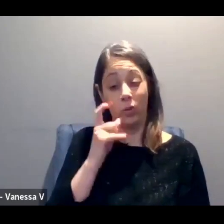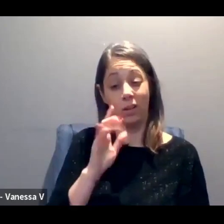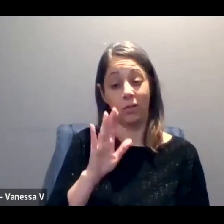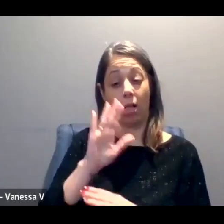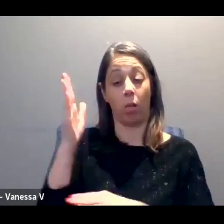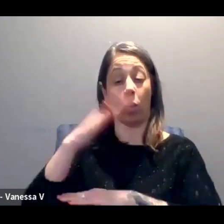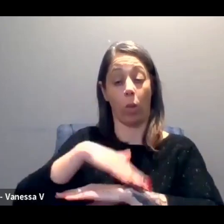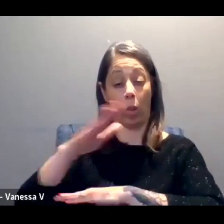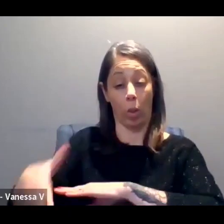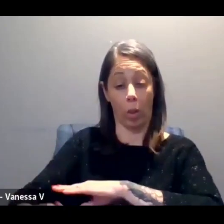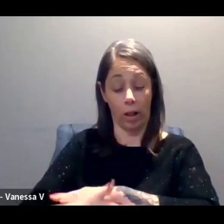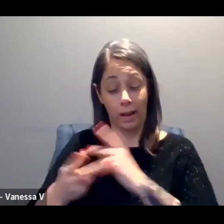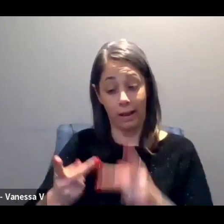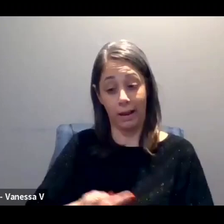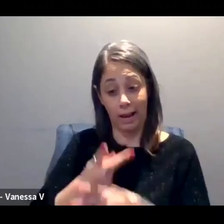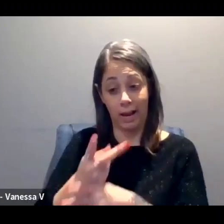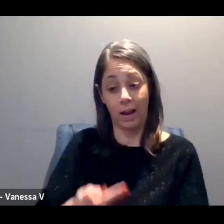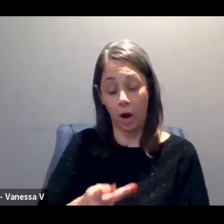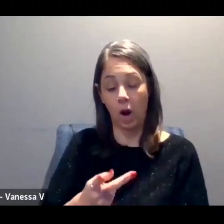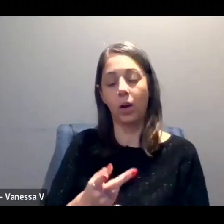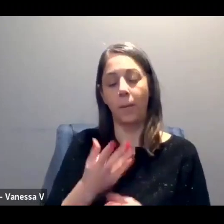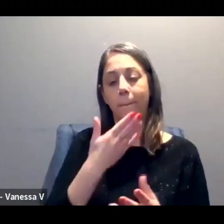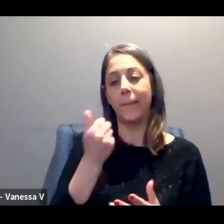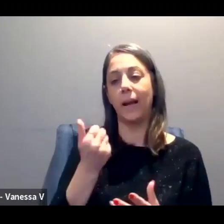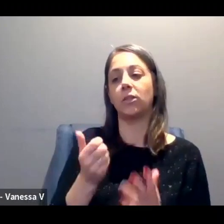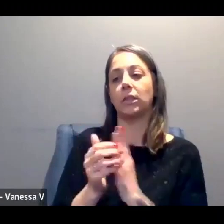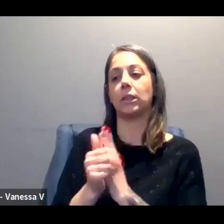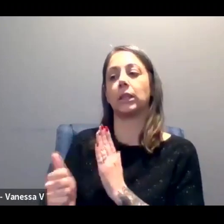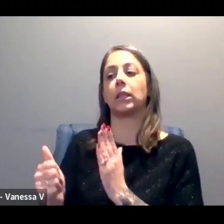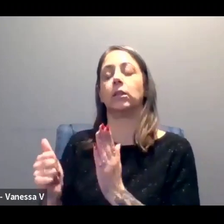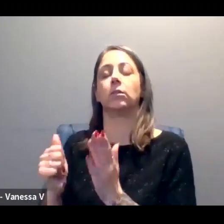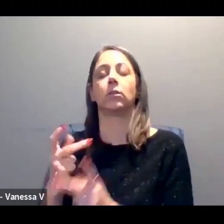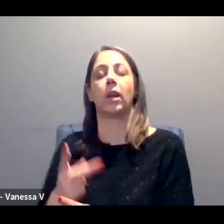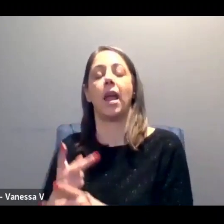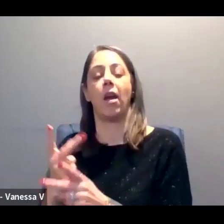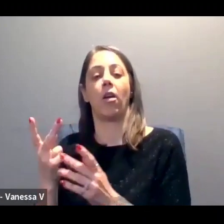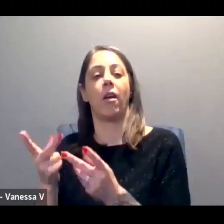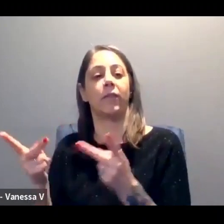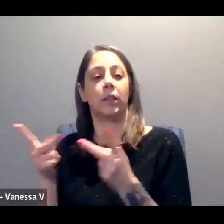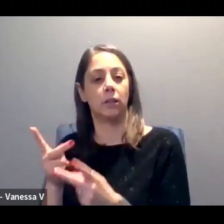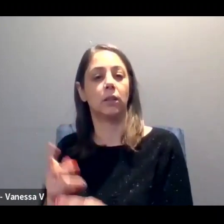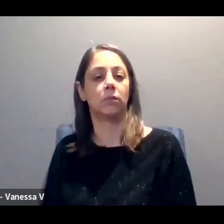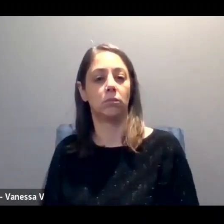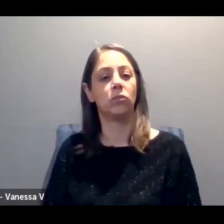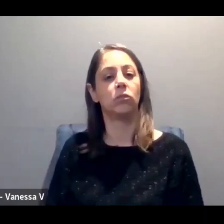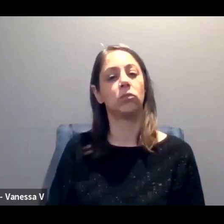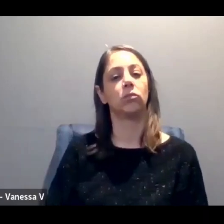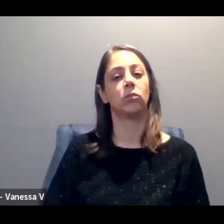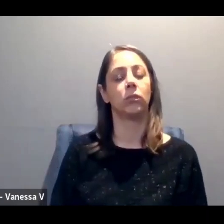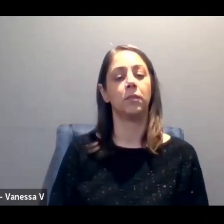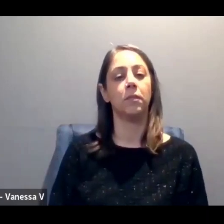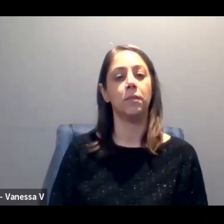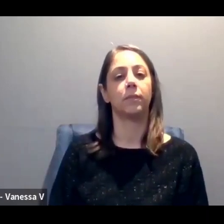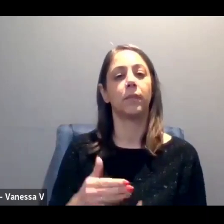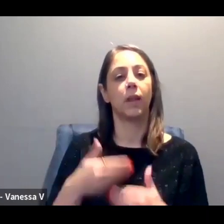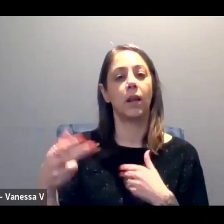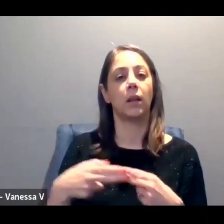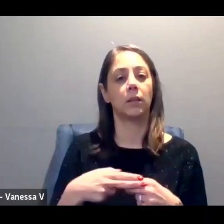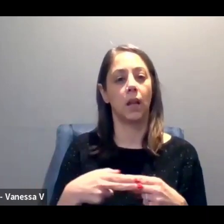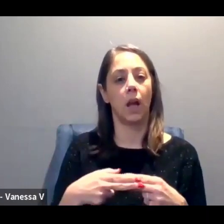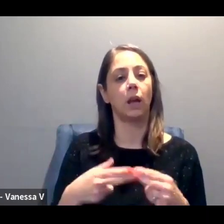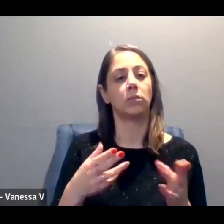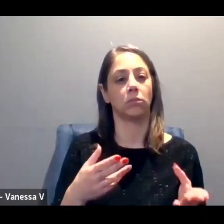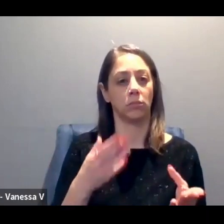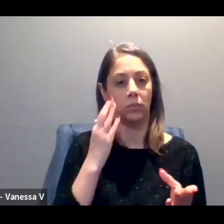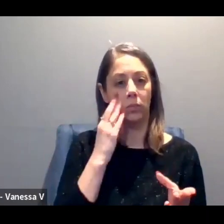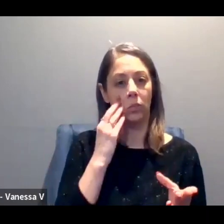if their care in home is going to exceed the cost of a skilled care facility. So those are some of those things. And the next slides again are going